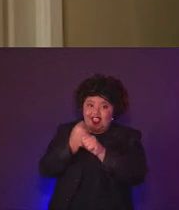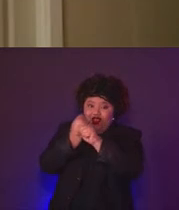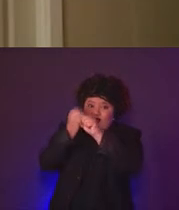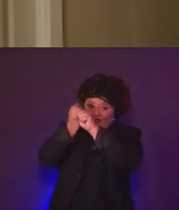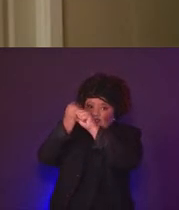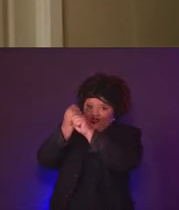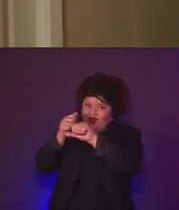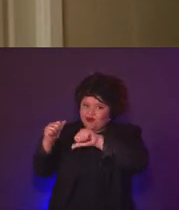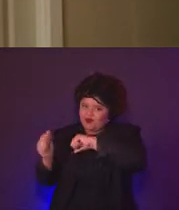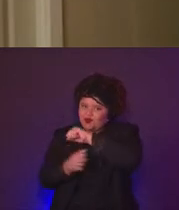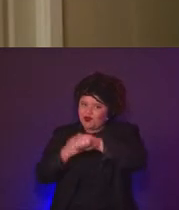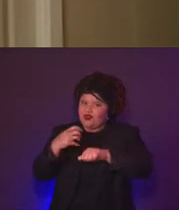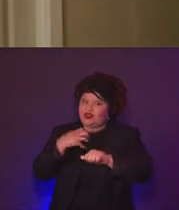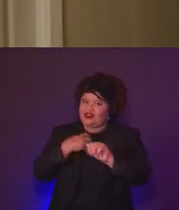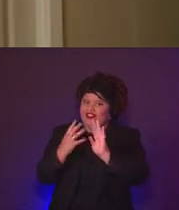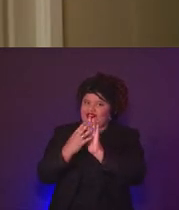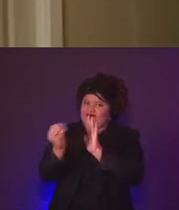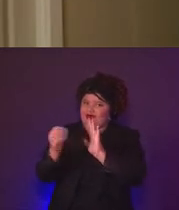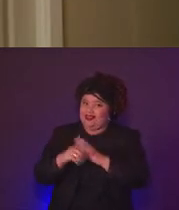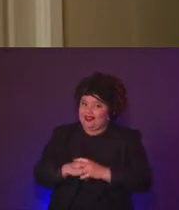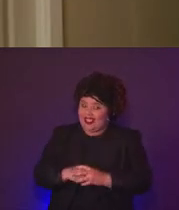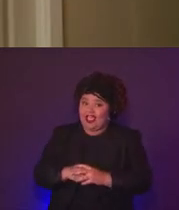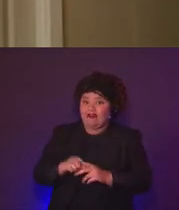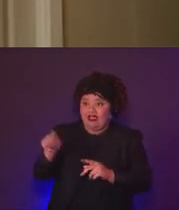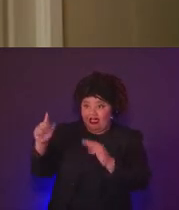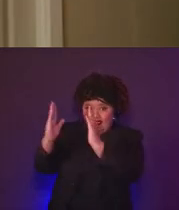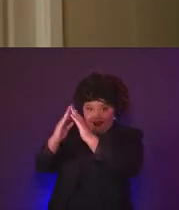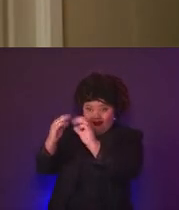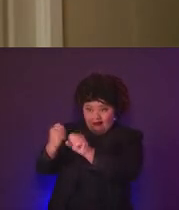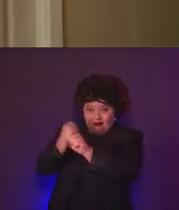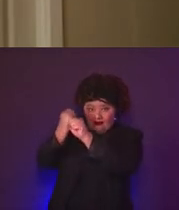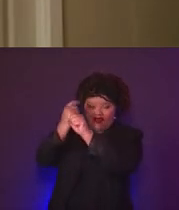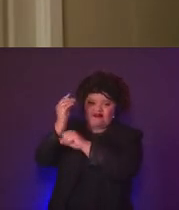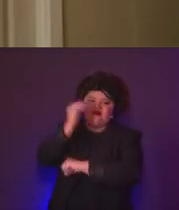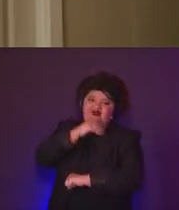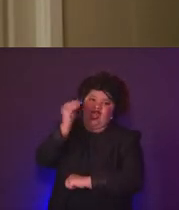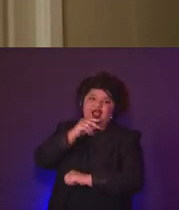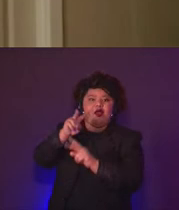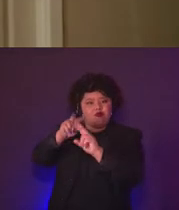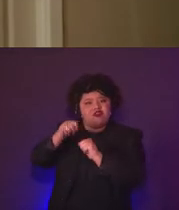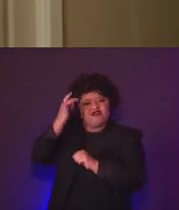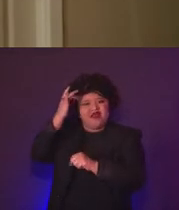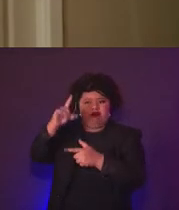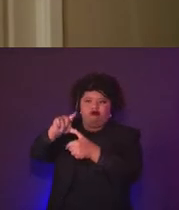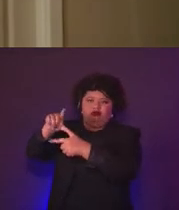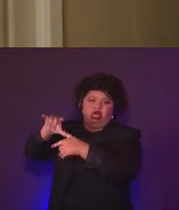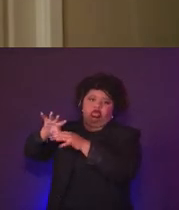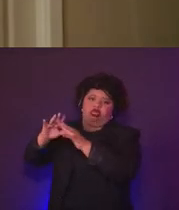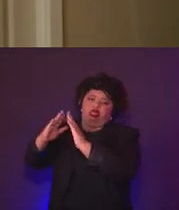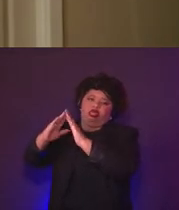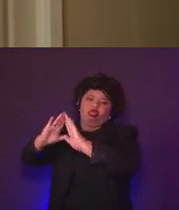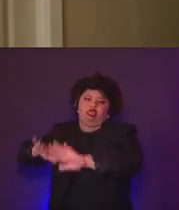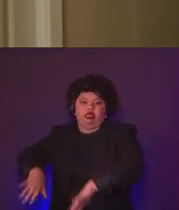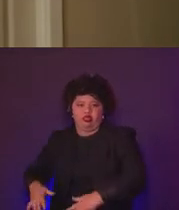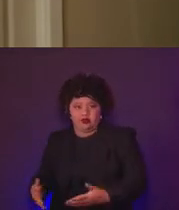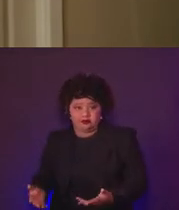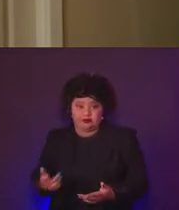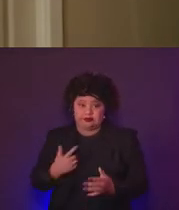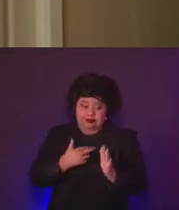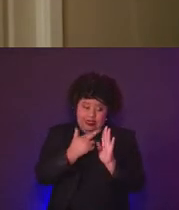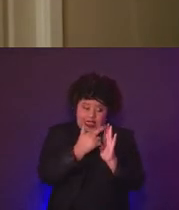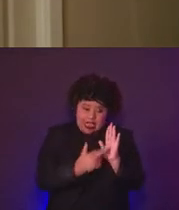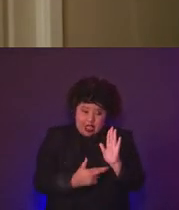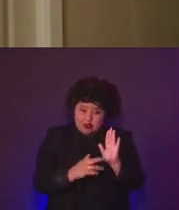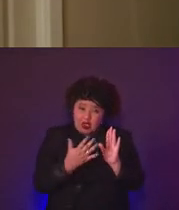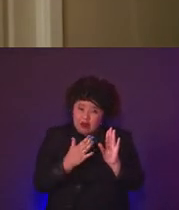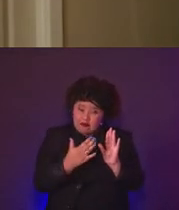inspections. We published all this as an 18-page special section called What Went Wrong? That was a key element to the Herald winning